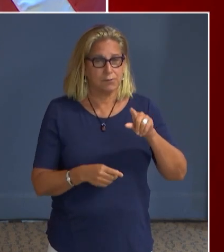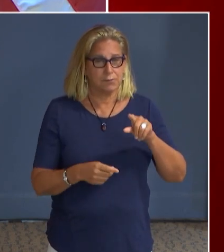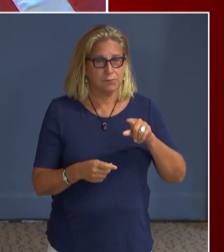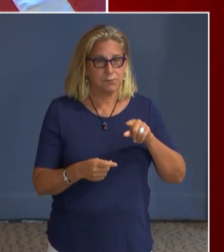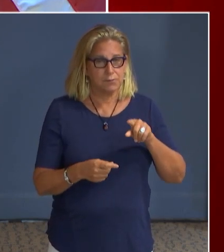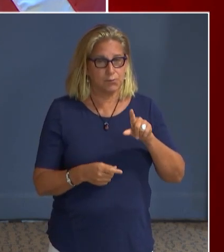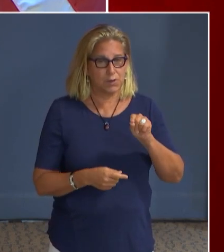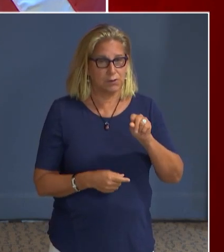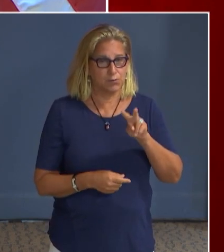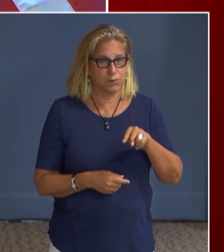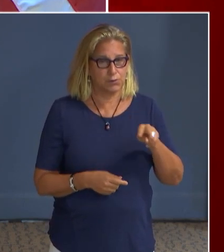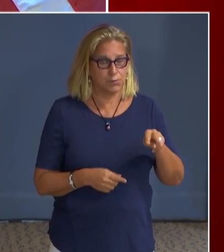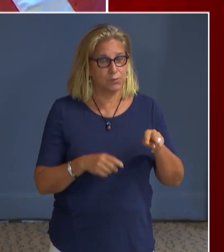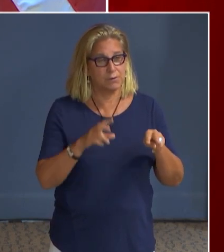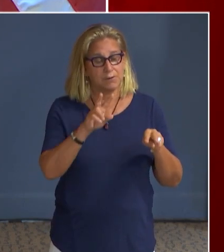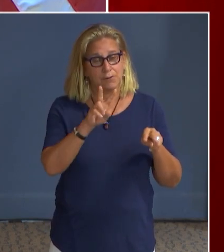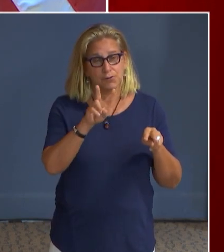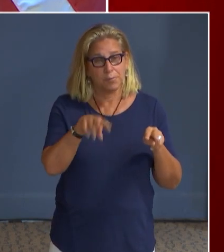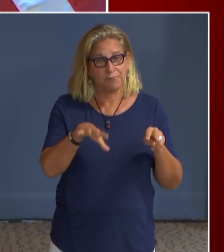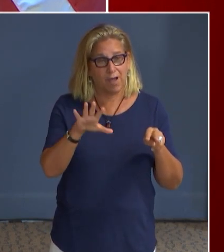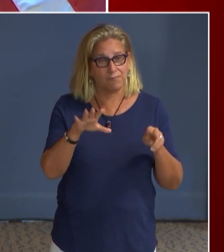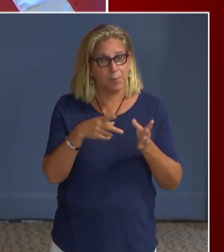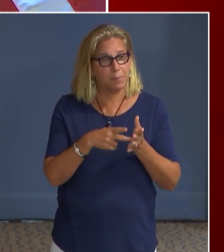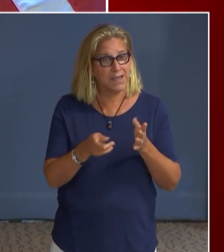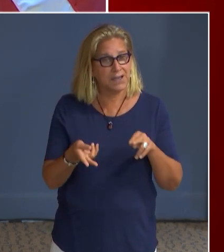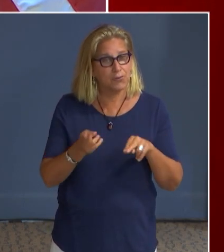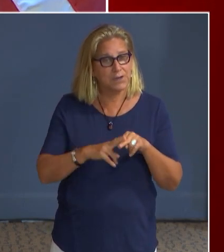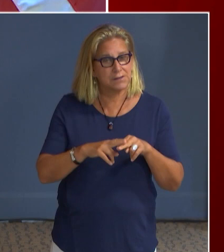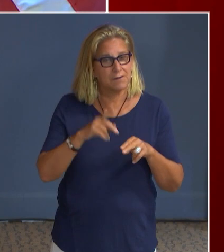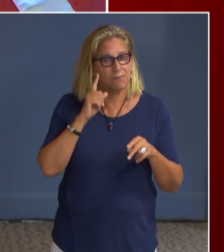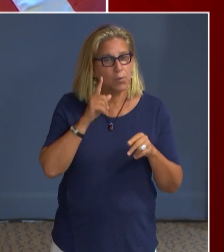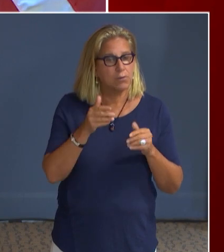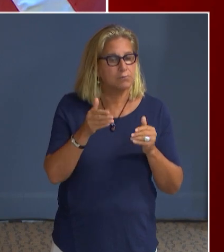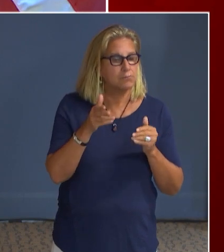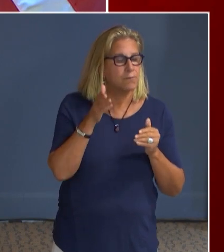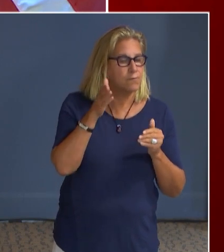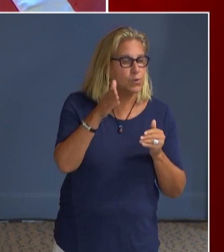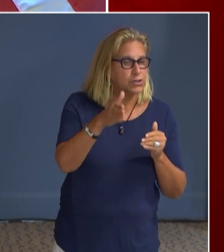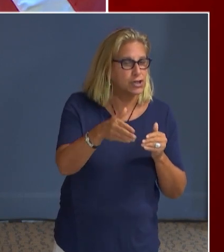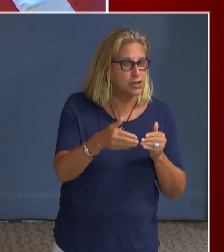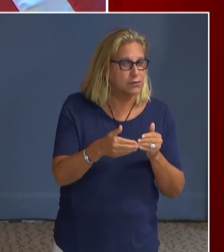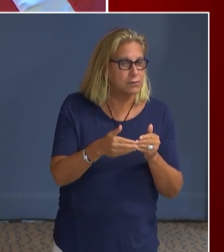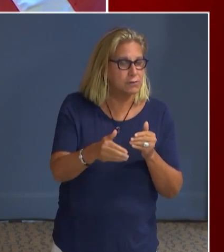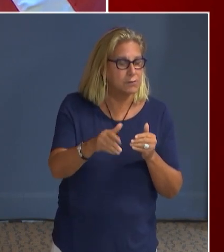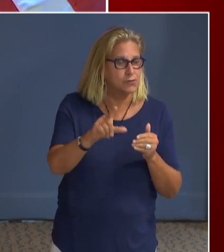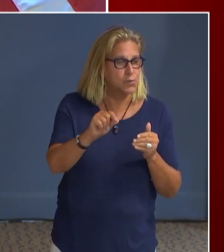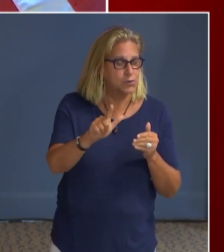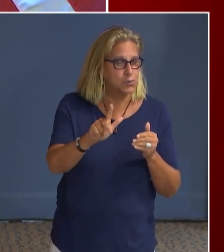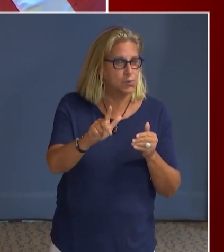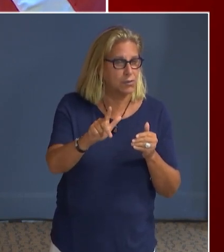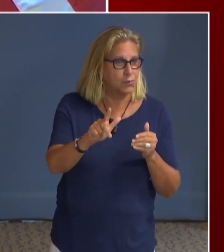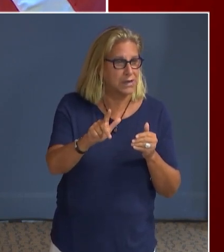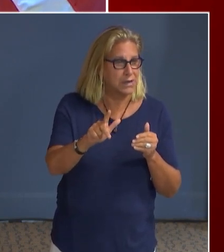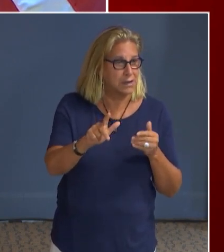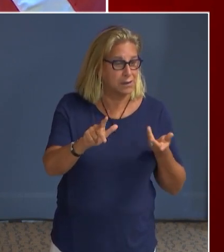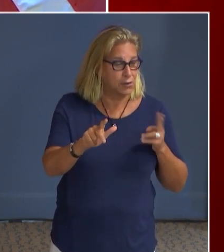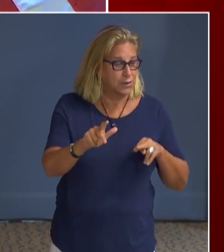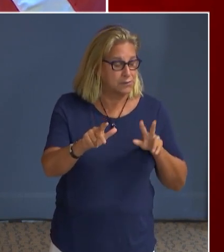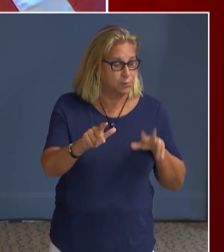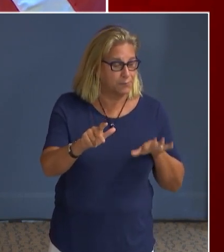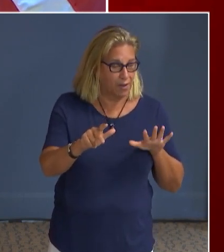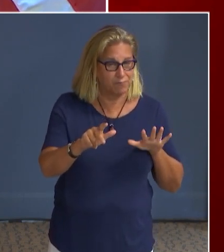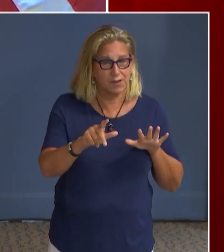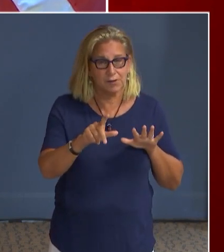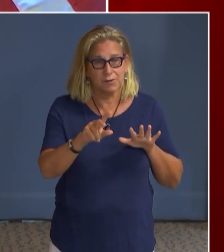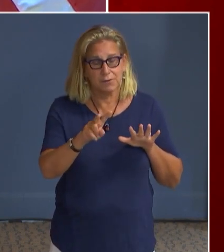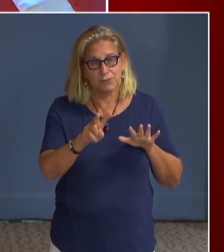pay increase for the upcoming fiscal year, fiscal 23. This impacts, as I mentioned, DC